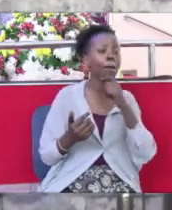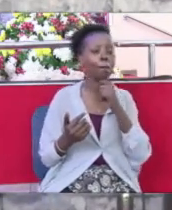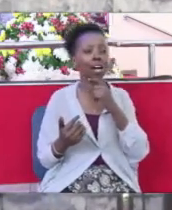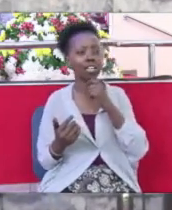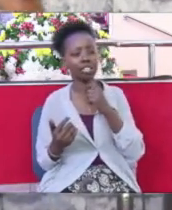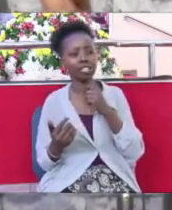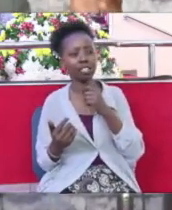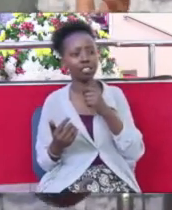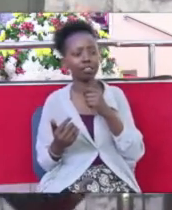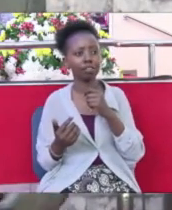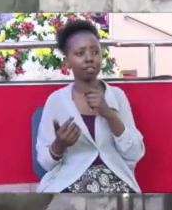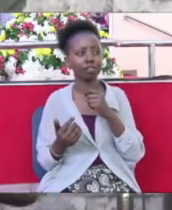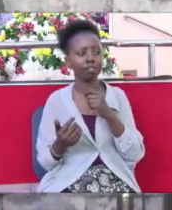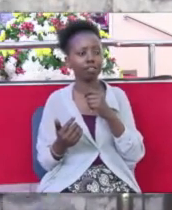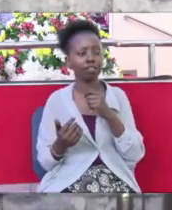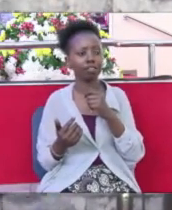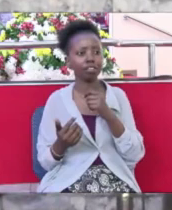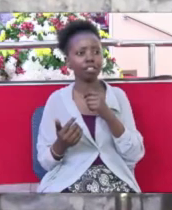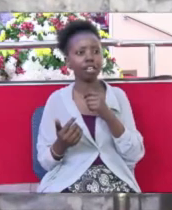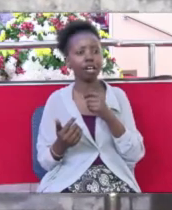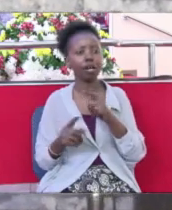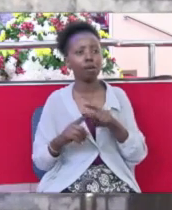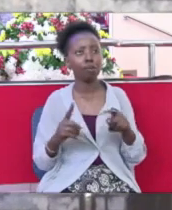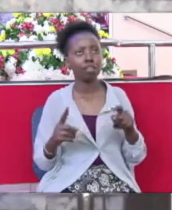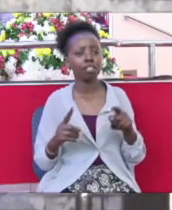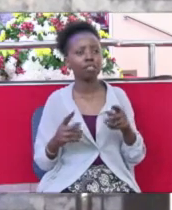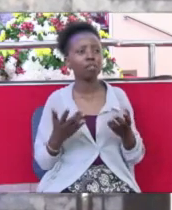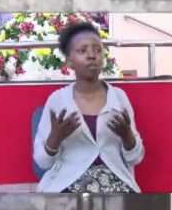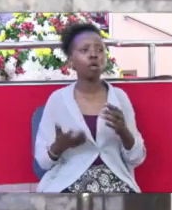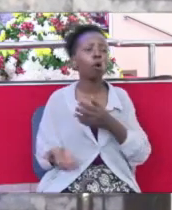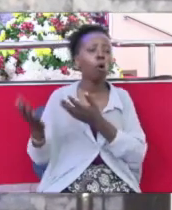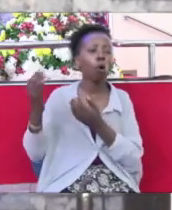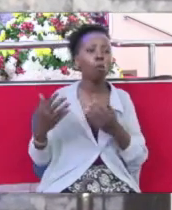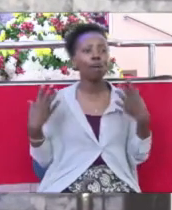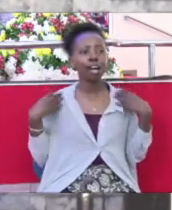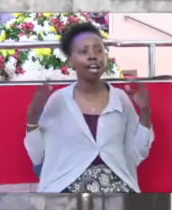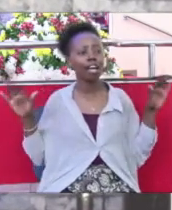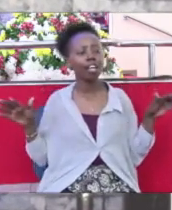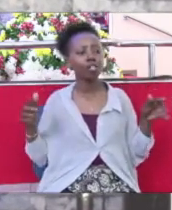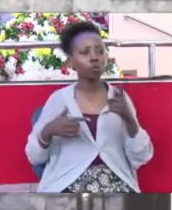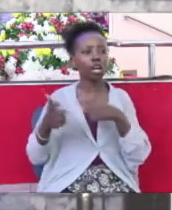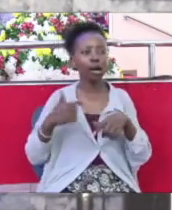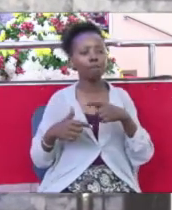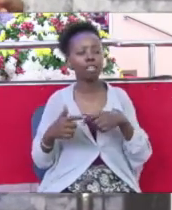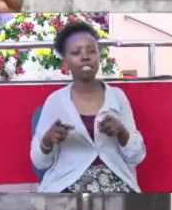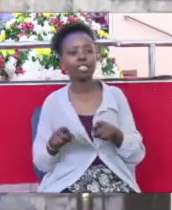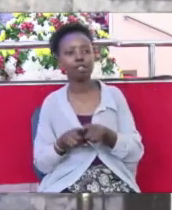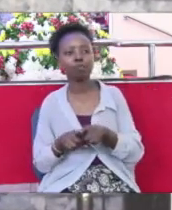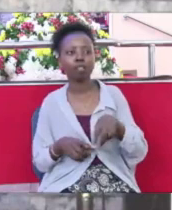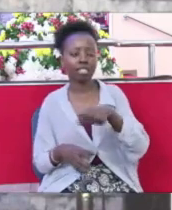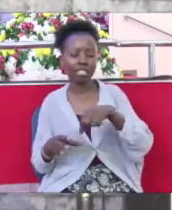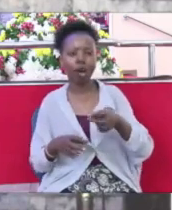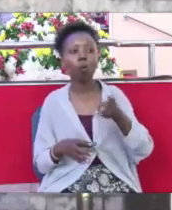And it was known that at a particular time, the angel of the Lord could come and stir the water. And whoever